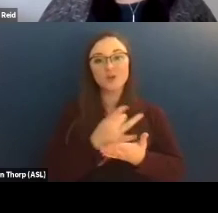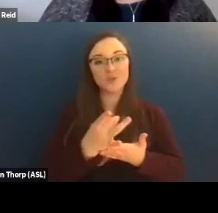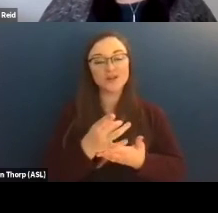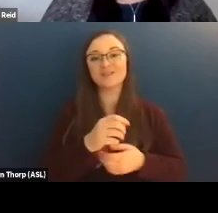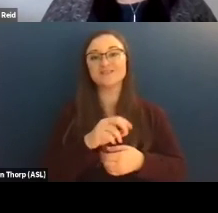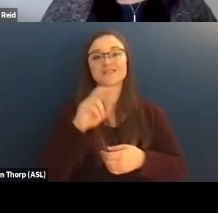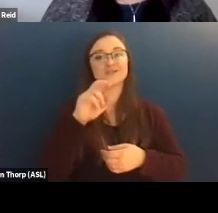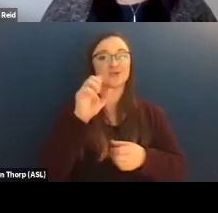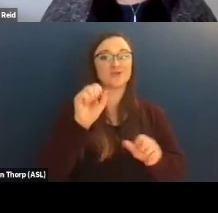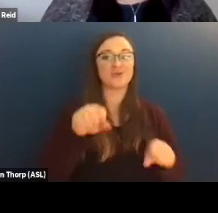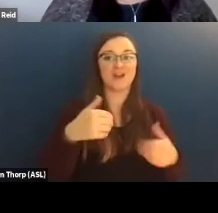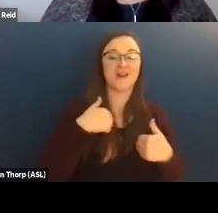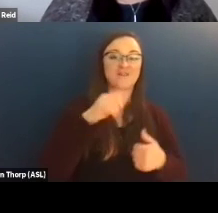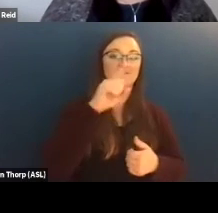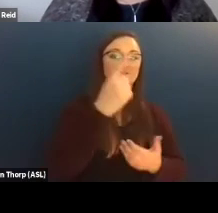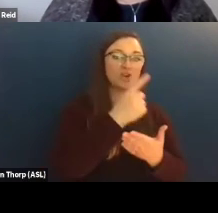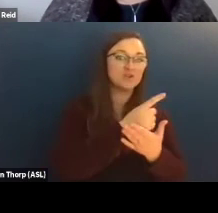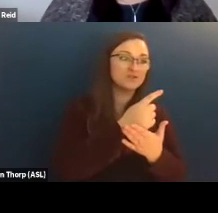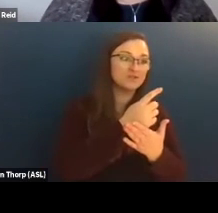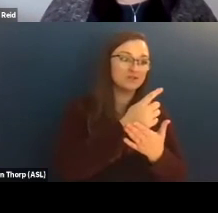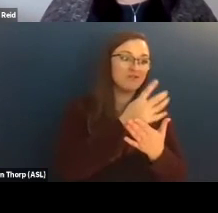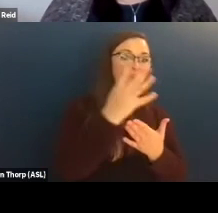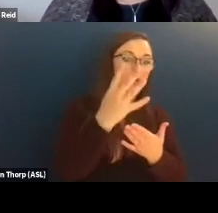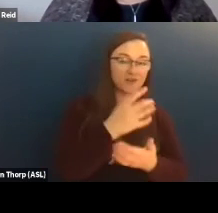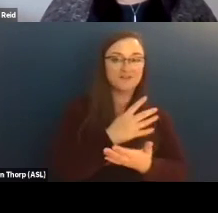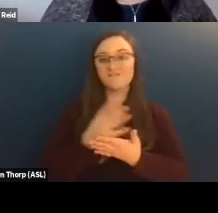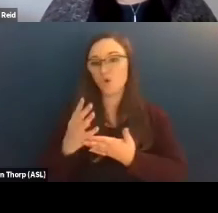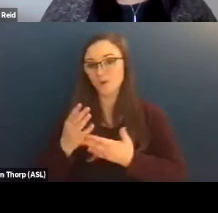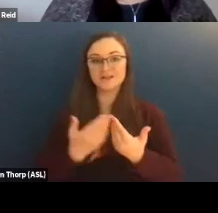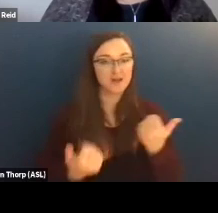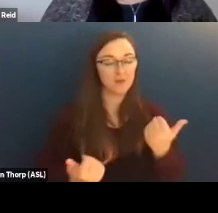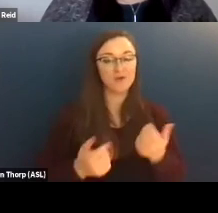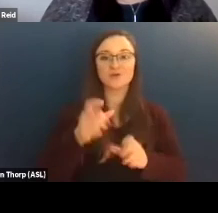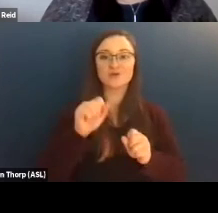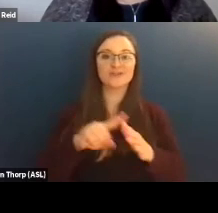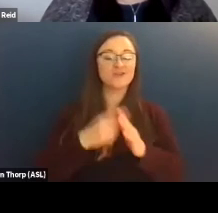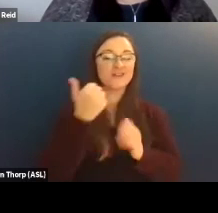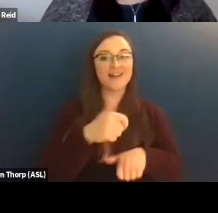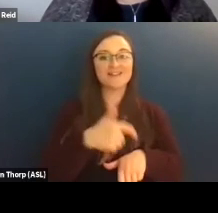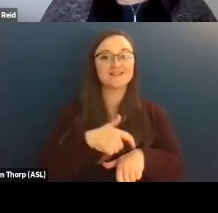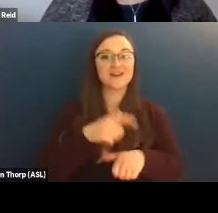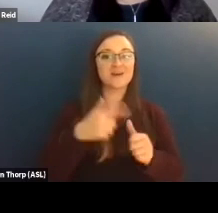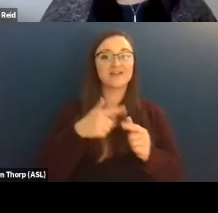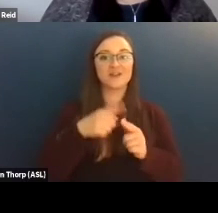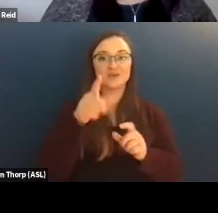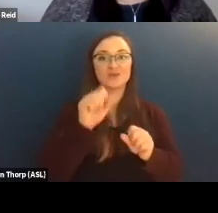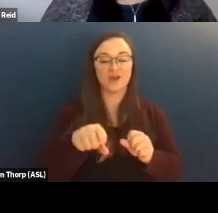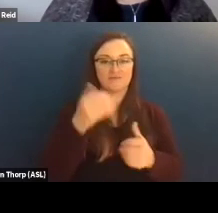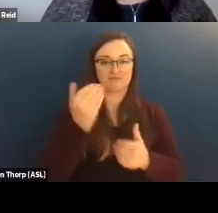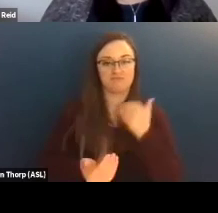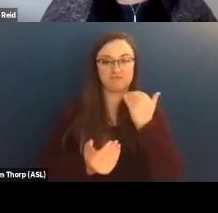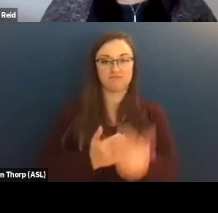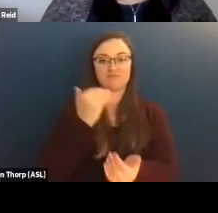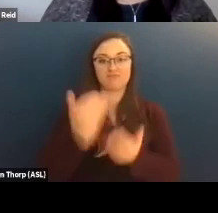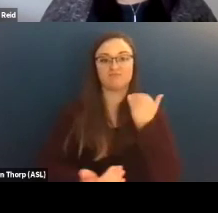second 4 weeks, third 4 weeks, fourth 4 weeks. You can start at any point, and then you pace yourself from that starting point to that end